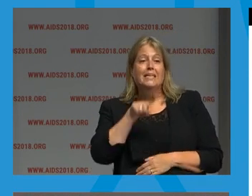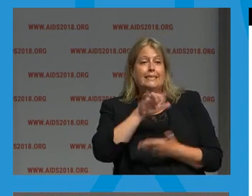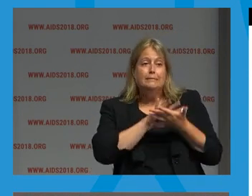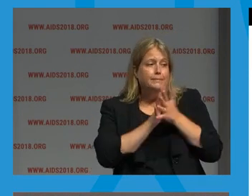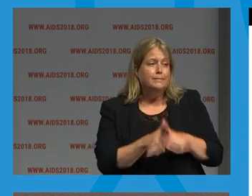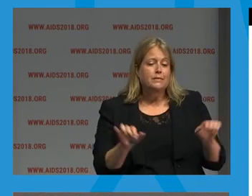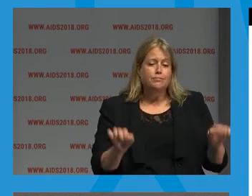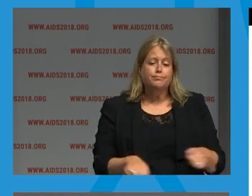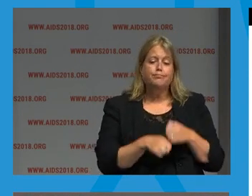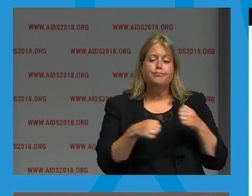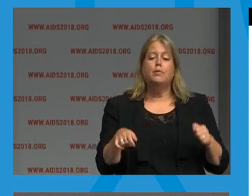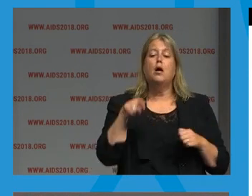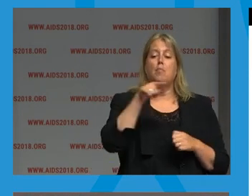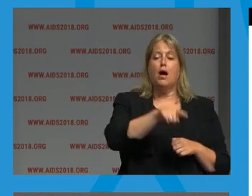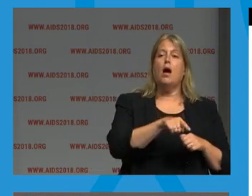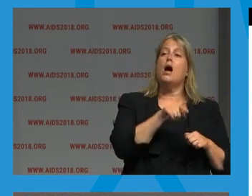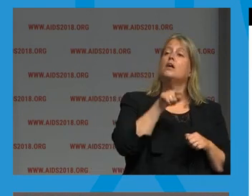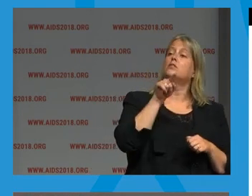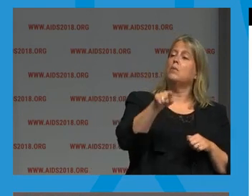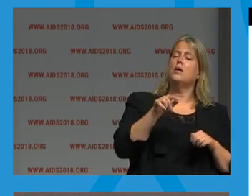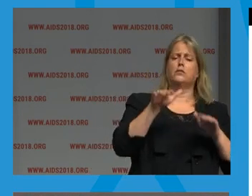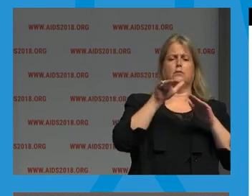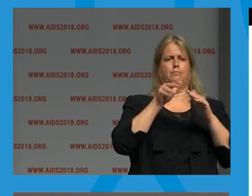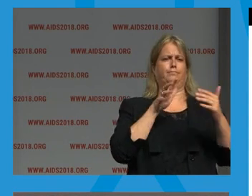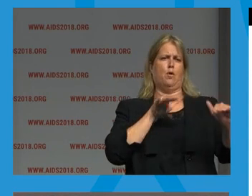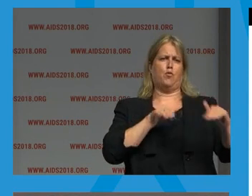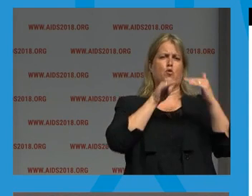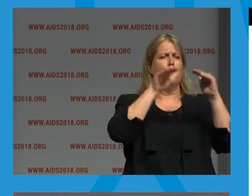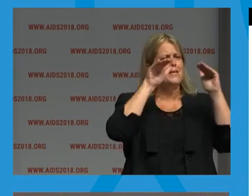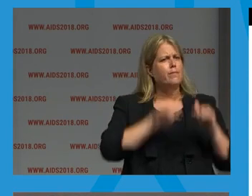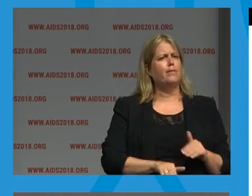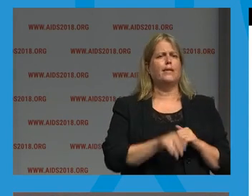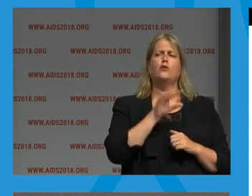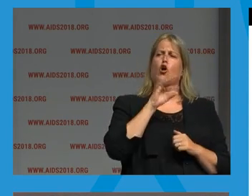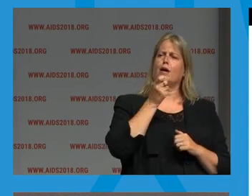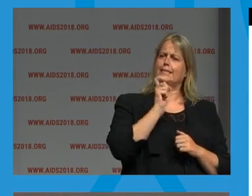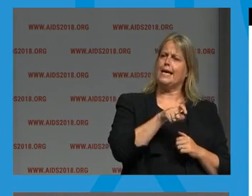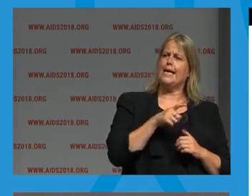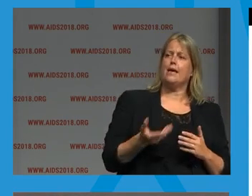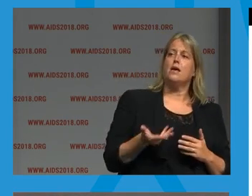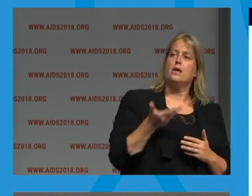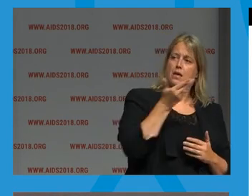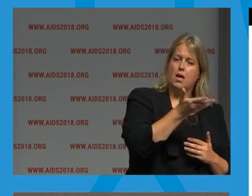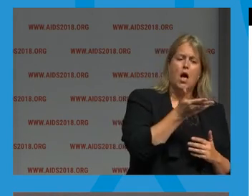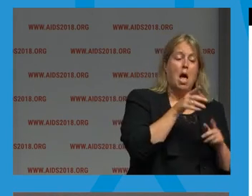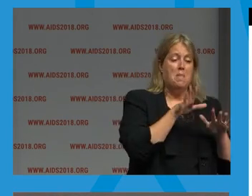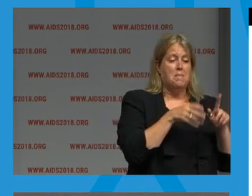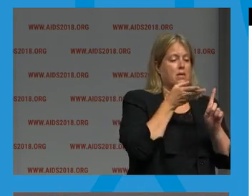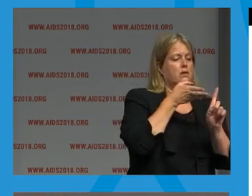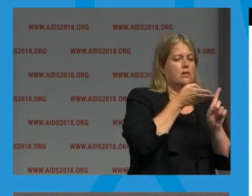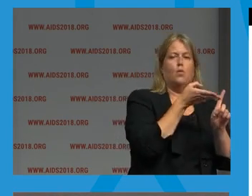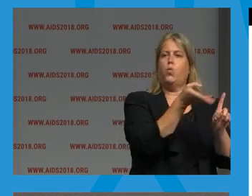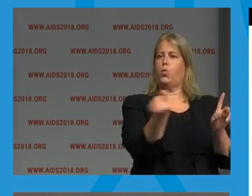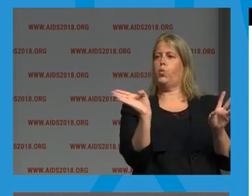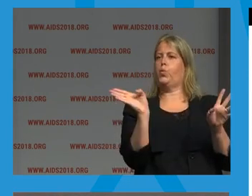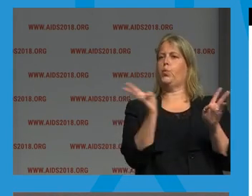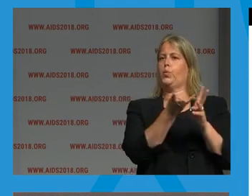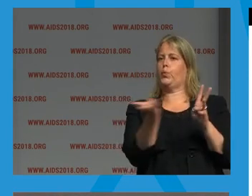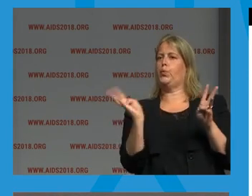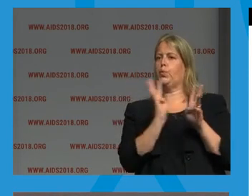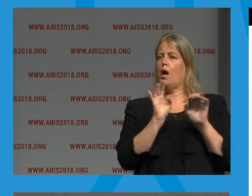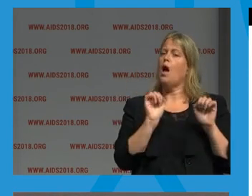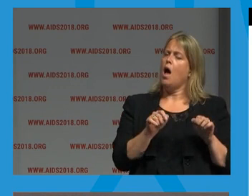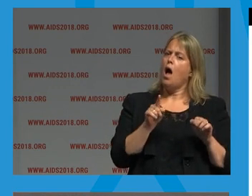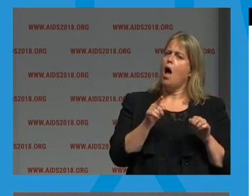a variety of minimally toxic approaches that are potentially scalable is a feasible